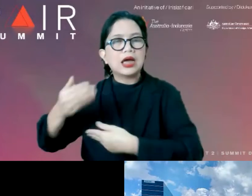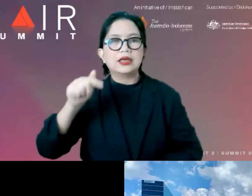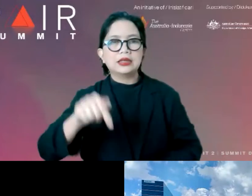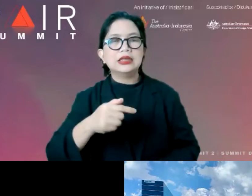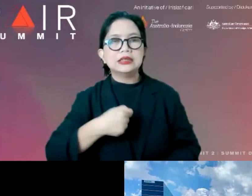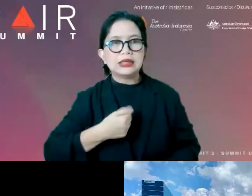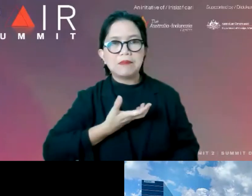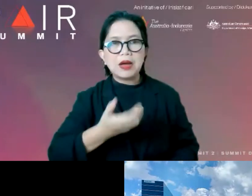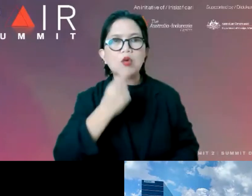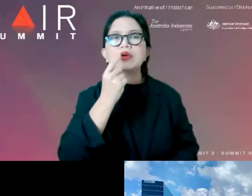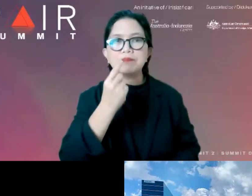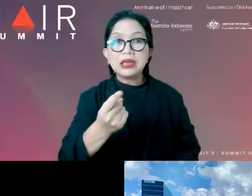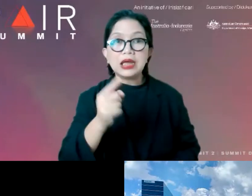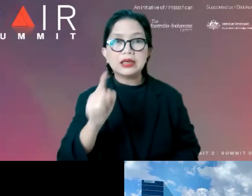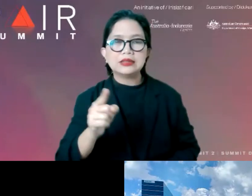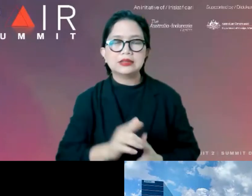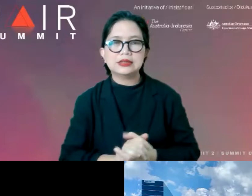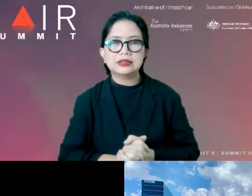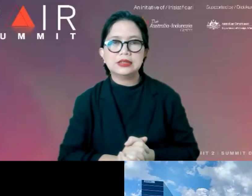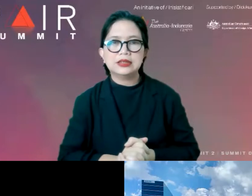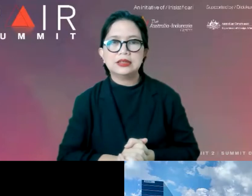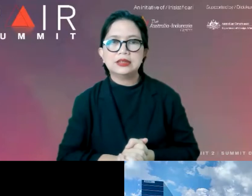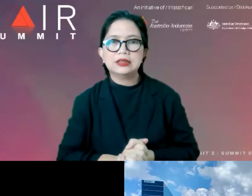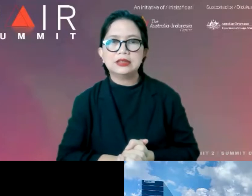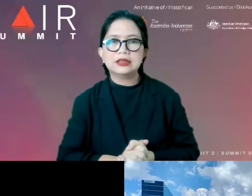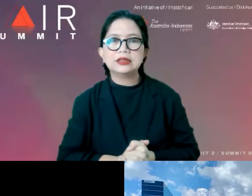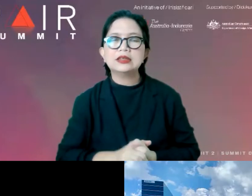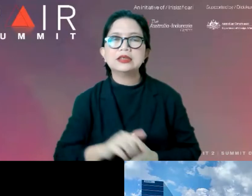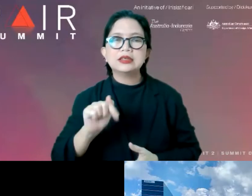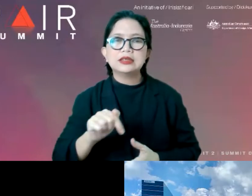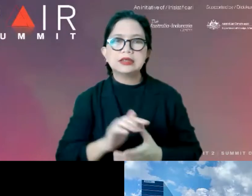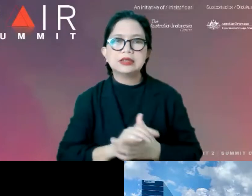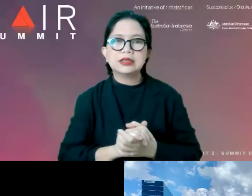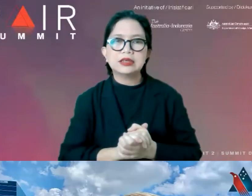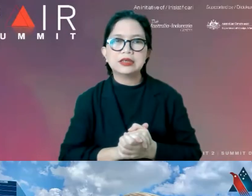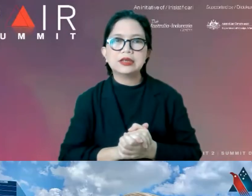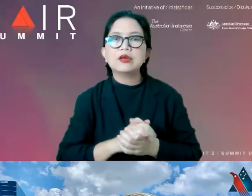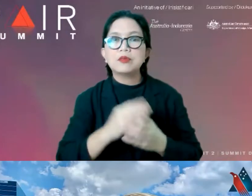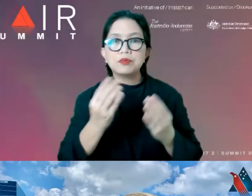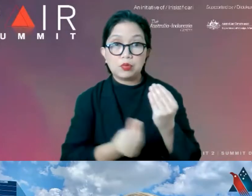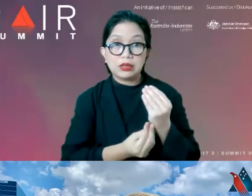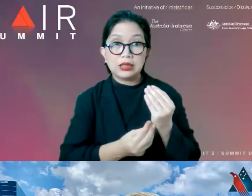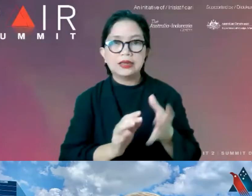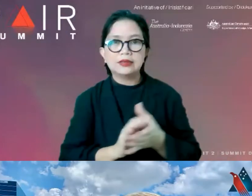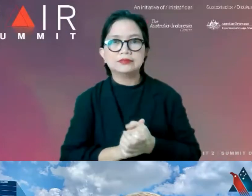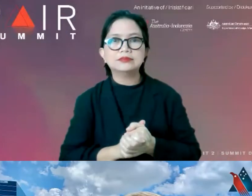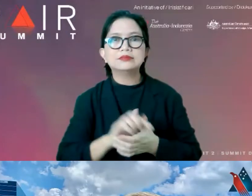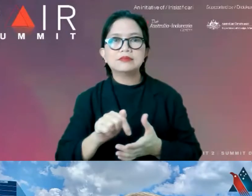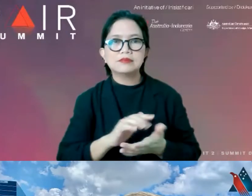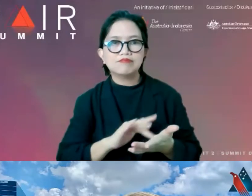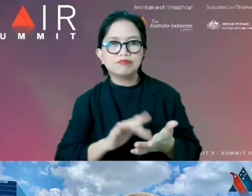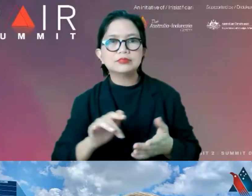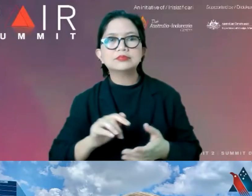Dr. Bimo, and the Health Tech ID group is a representative group of the startup ecosystem in Indonesia,